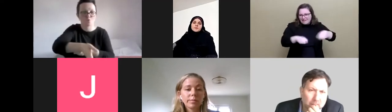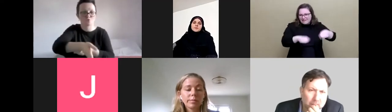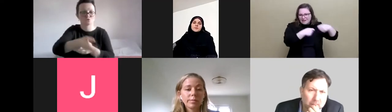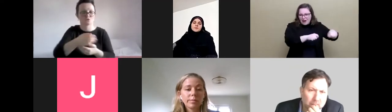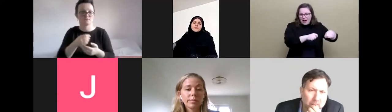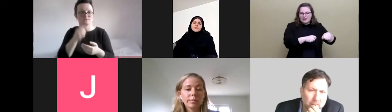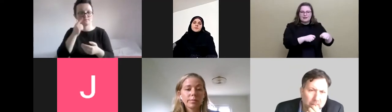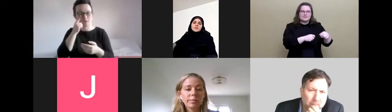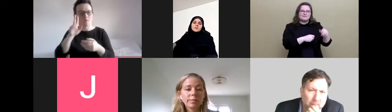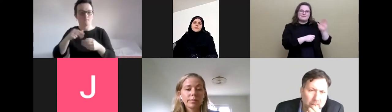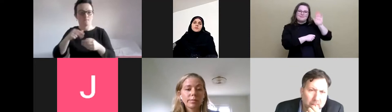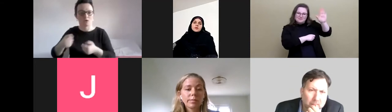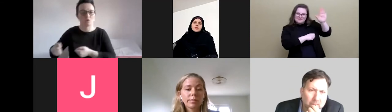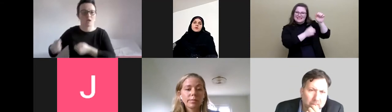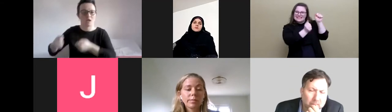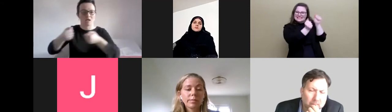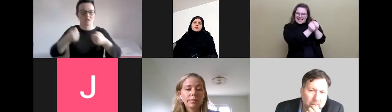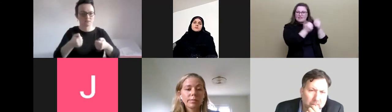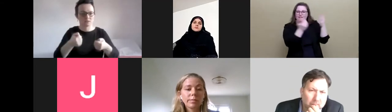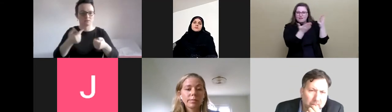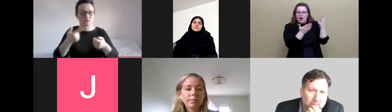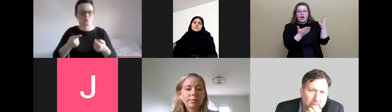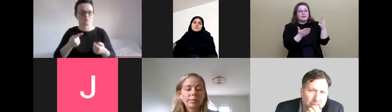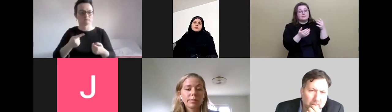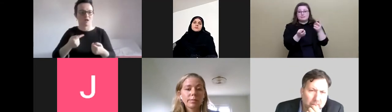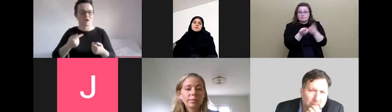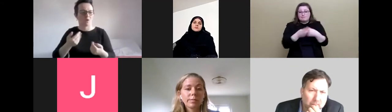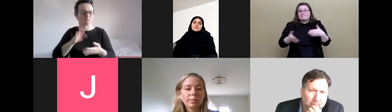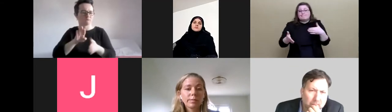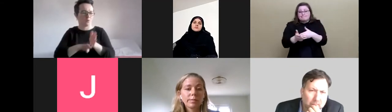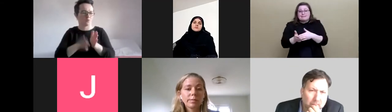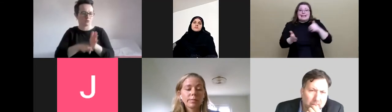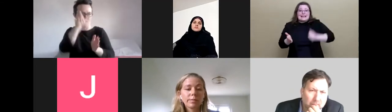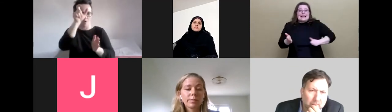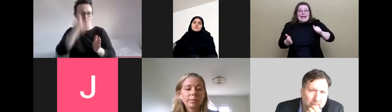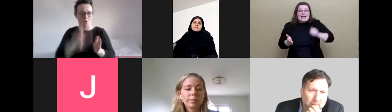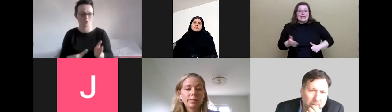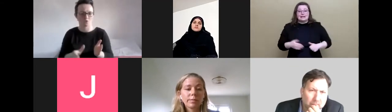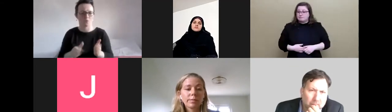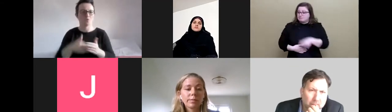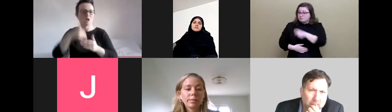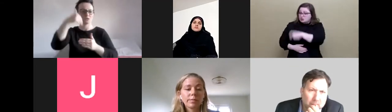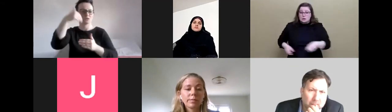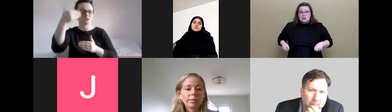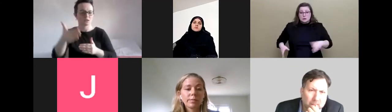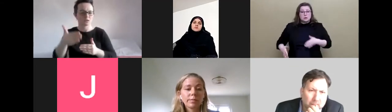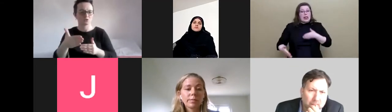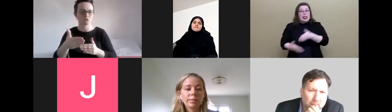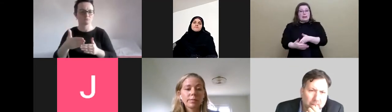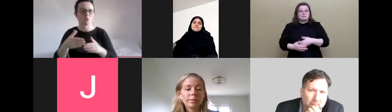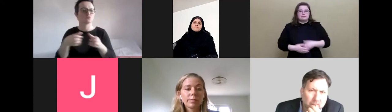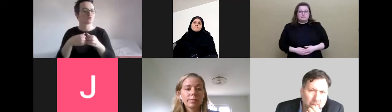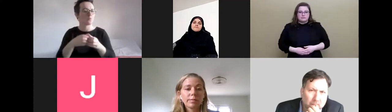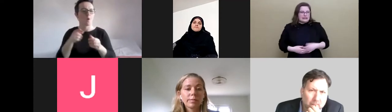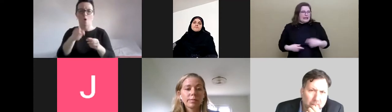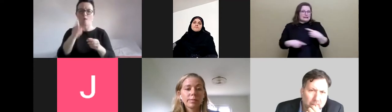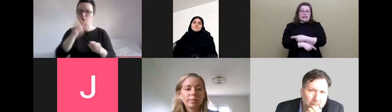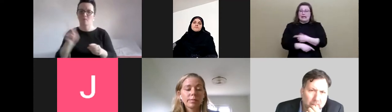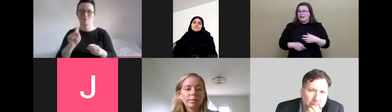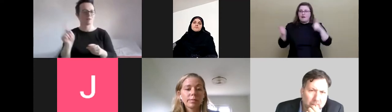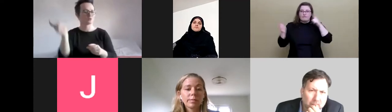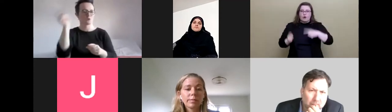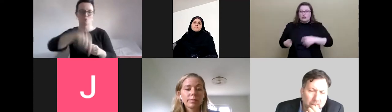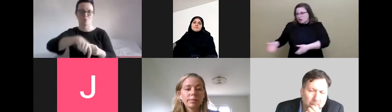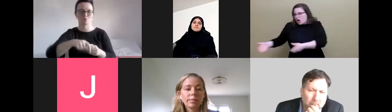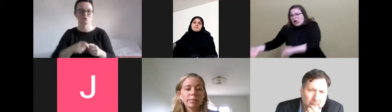way which doesn't provide access to persons in a wheelchair. And then these people have to be carried, this affects their